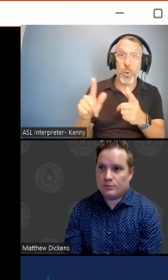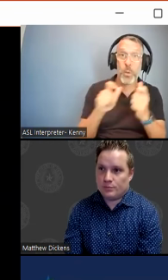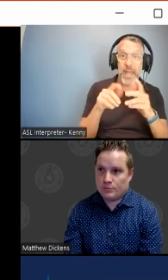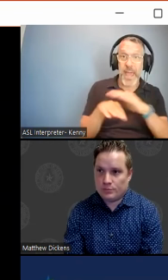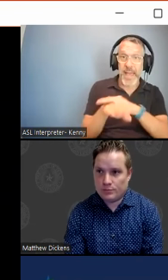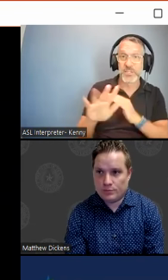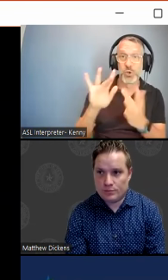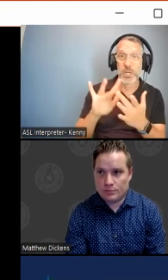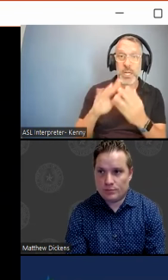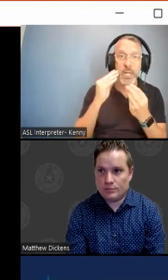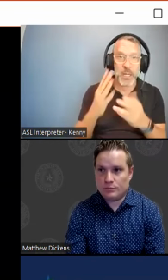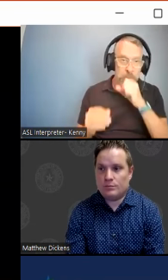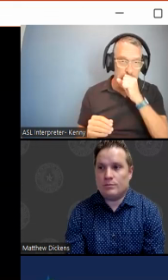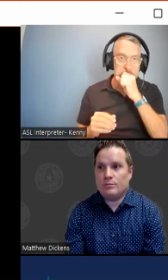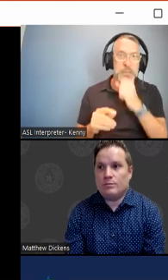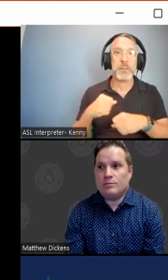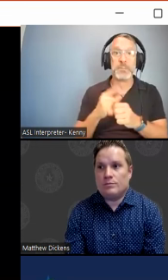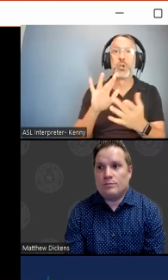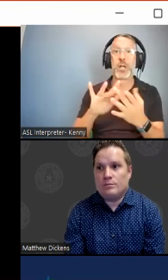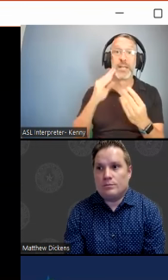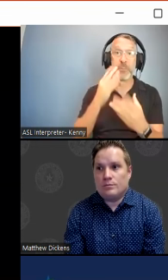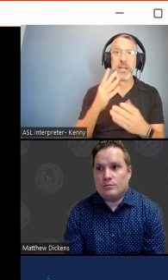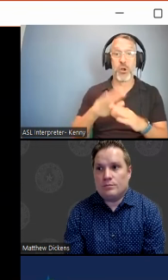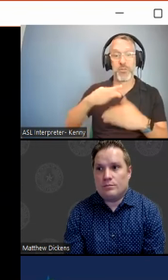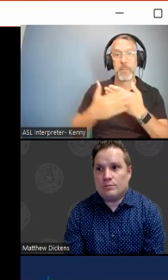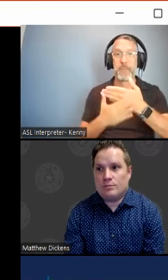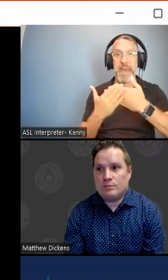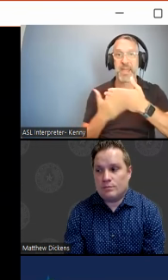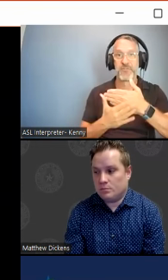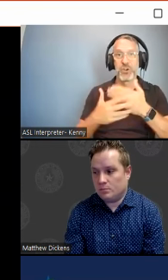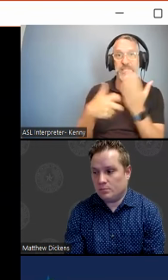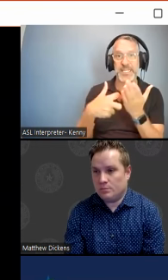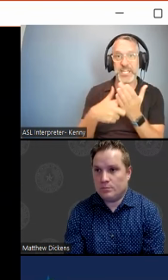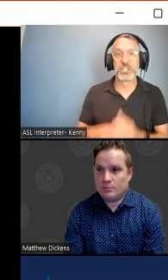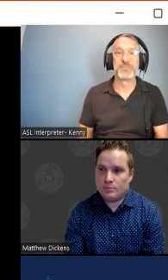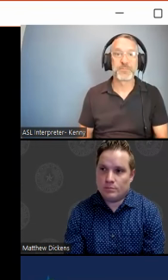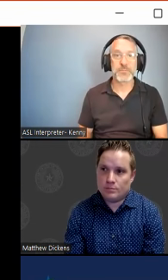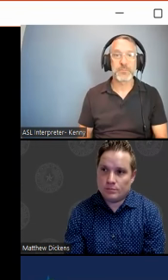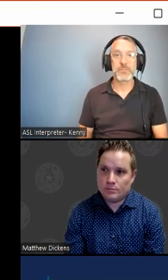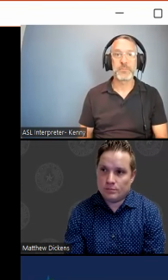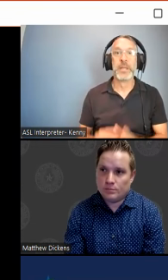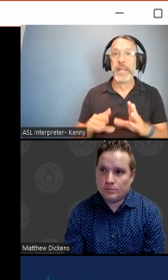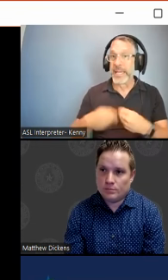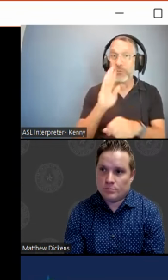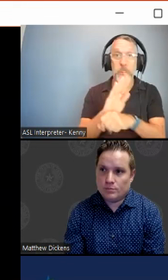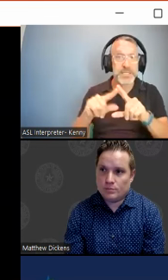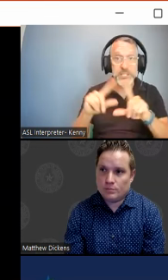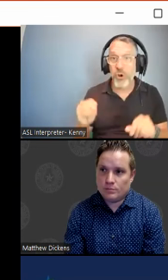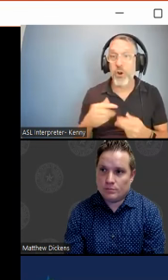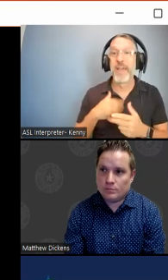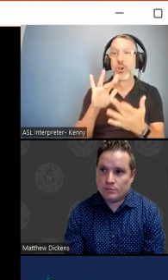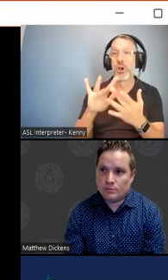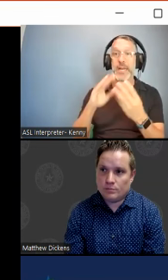your contact information. Put your contact information on the back of your citations. Give them your business card or have your